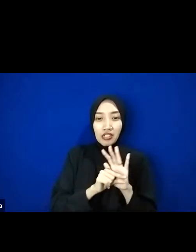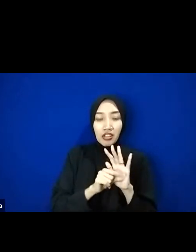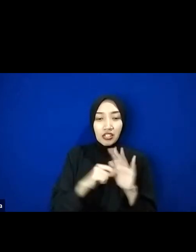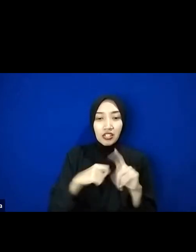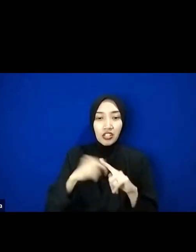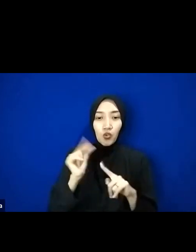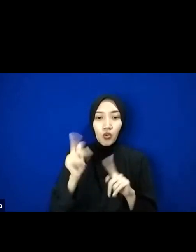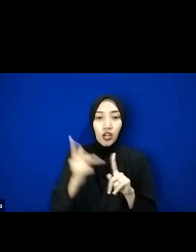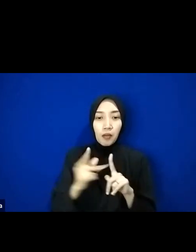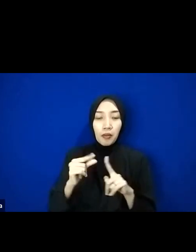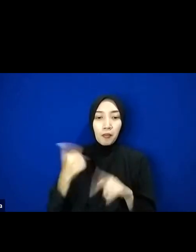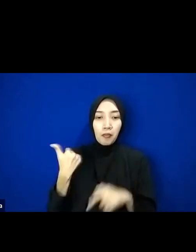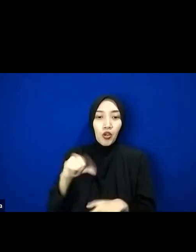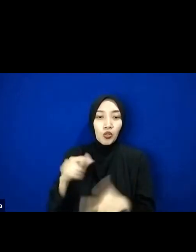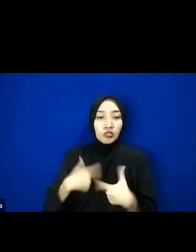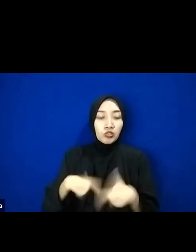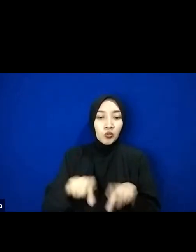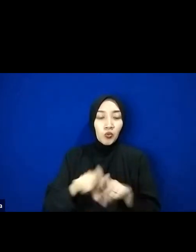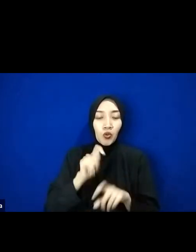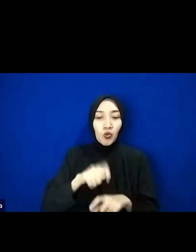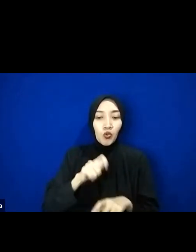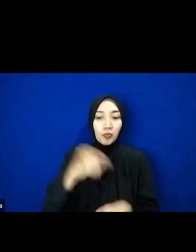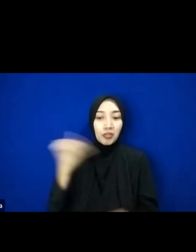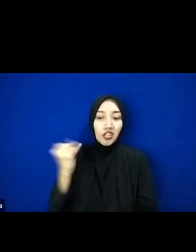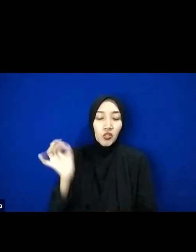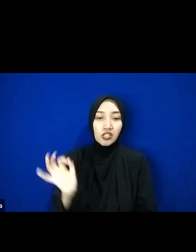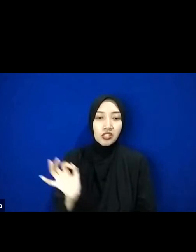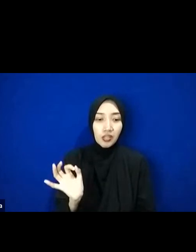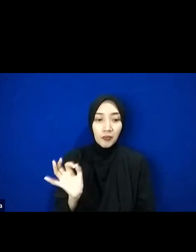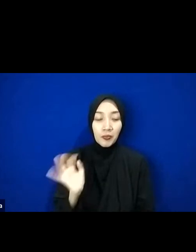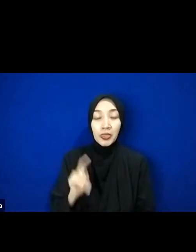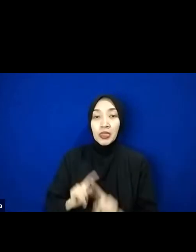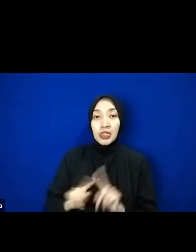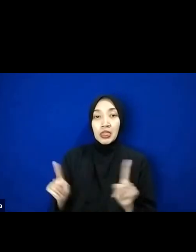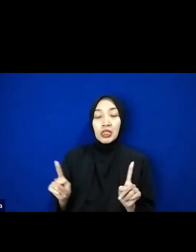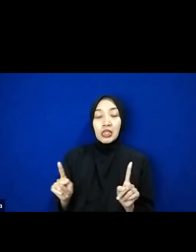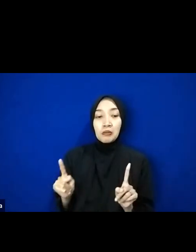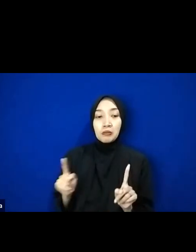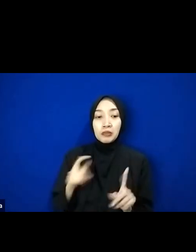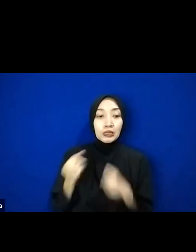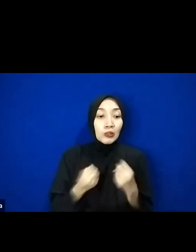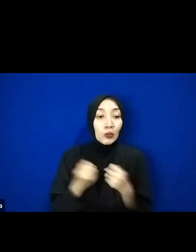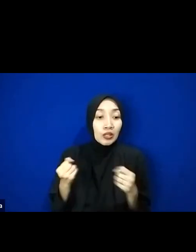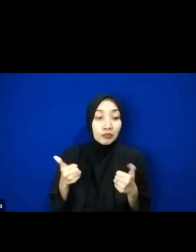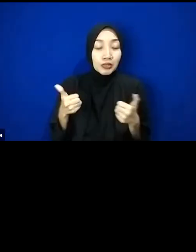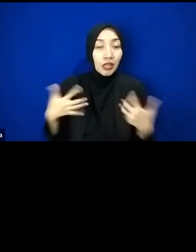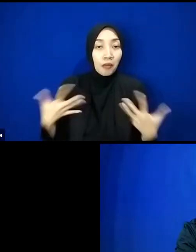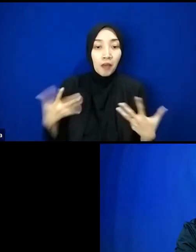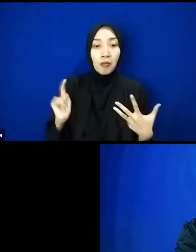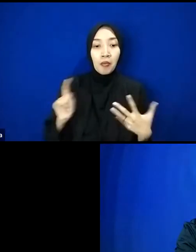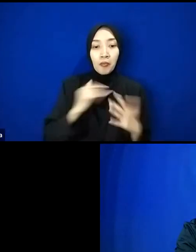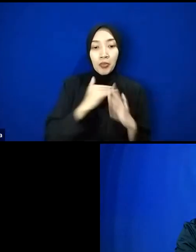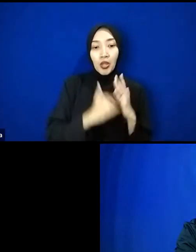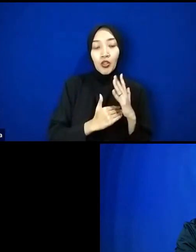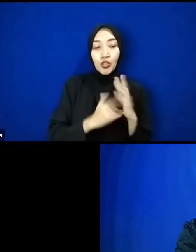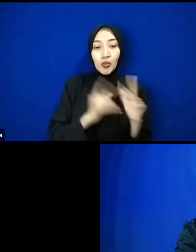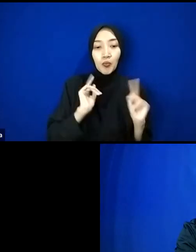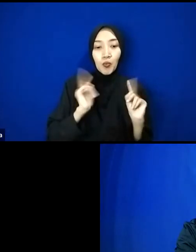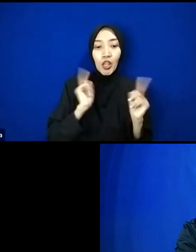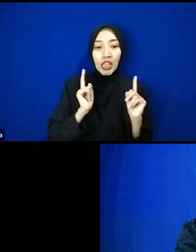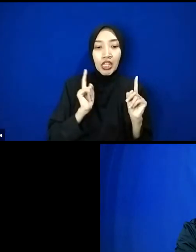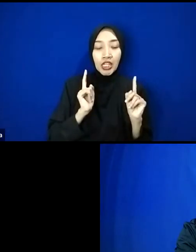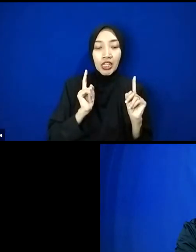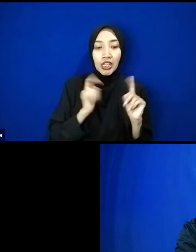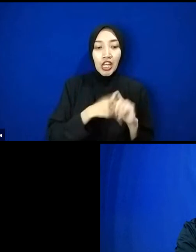what else can we do now that in fact that the policy or the politic of law from the legislature and also from the